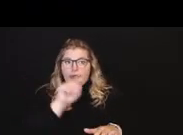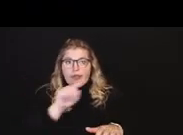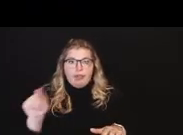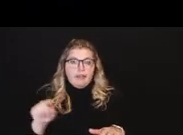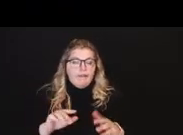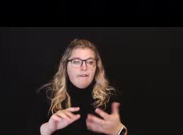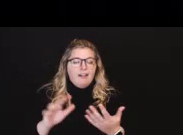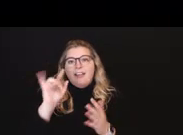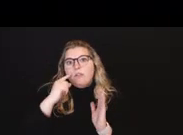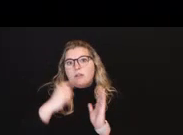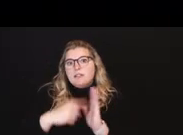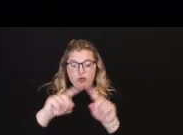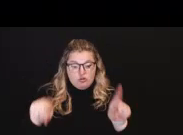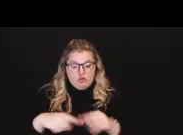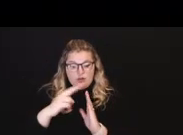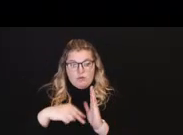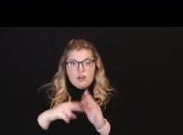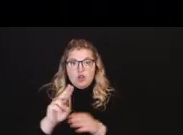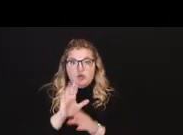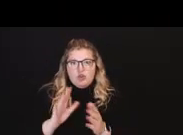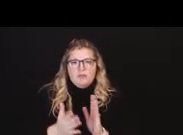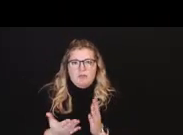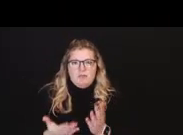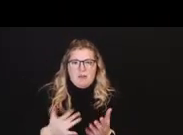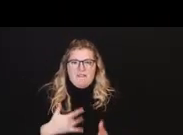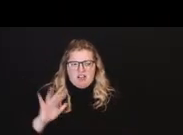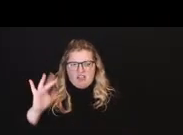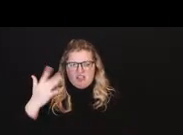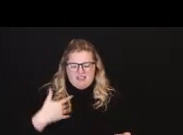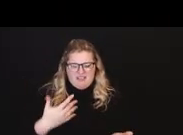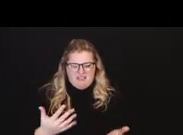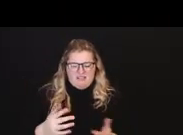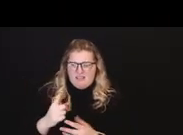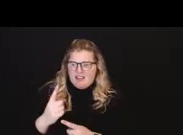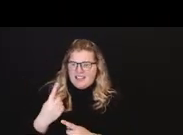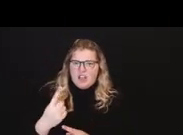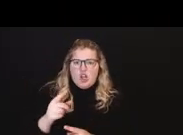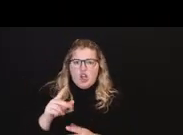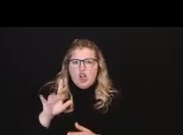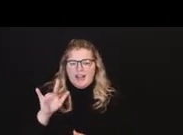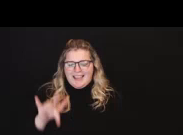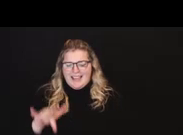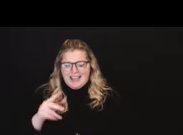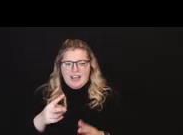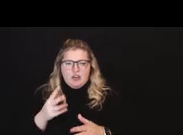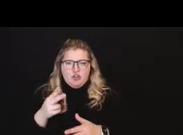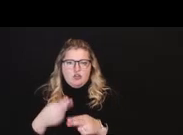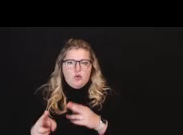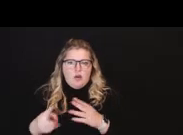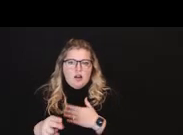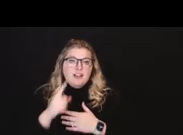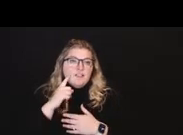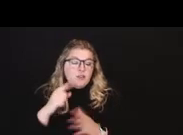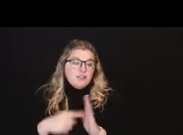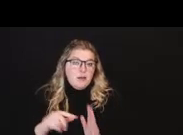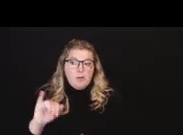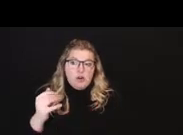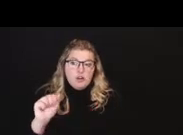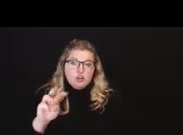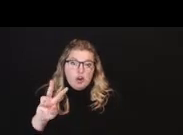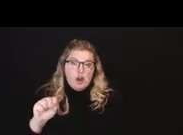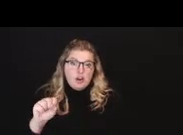Screen reader users, for example, might use single key shortcuts. For example, in a Windows screen reader like JAWS, if I hit